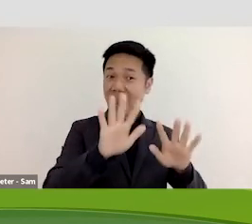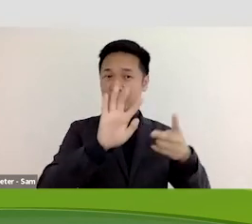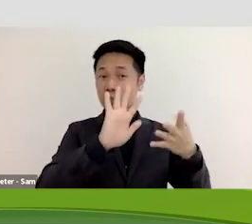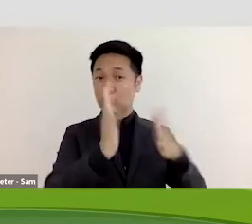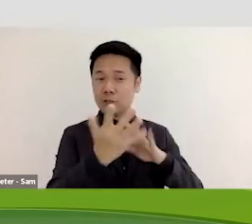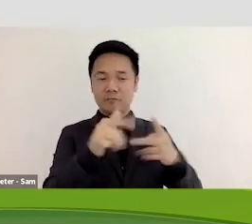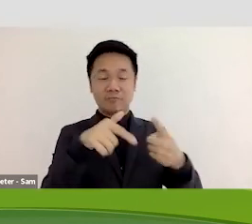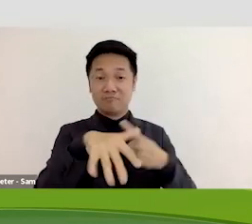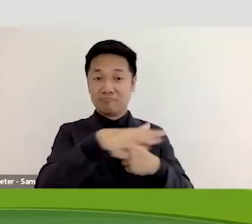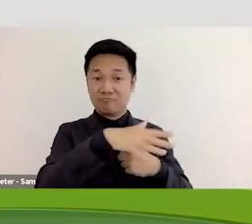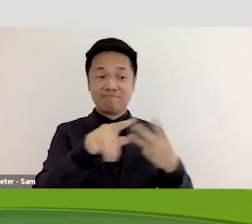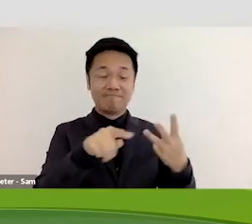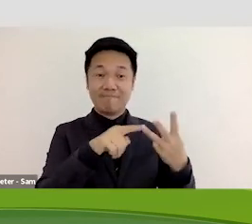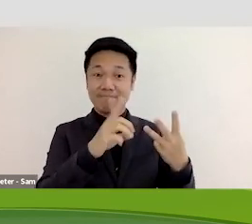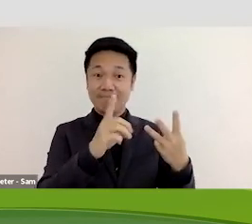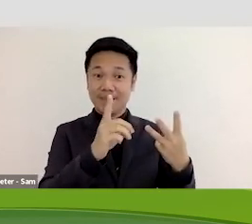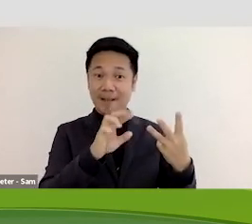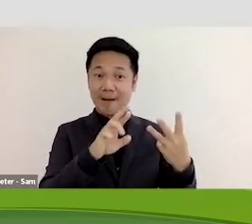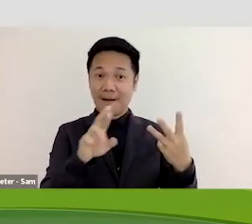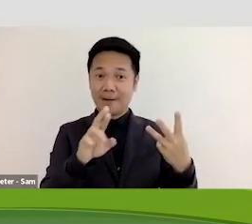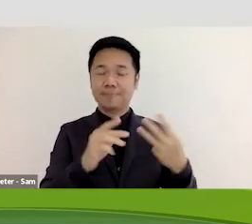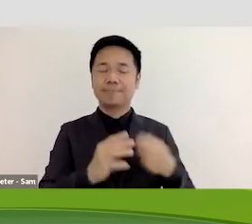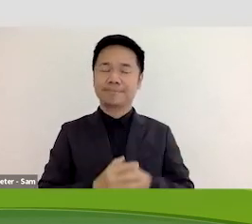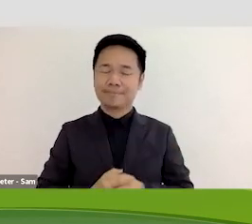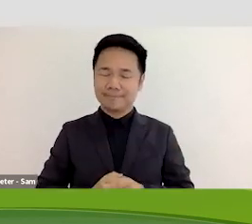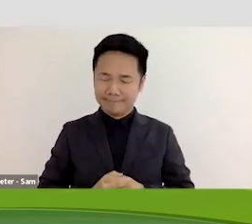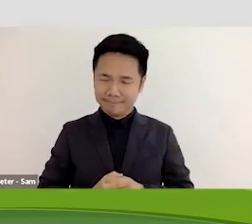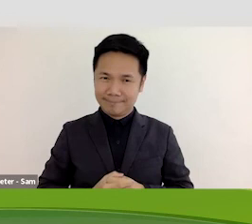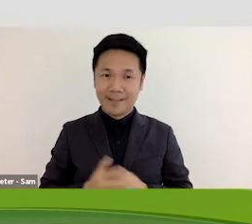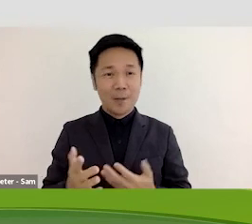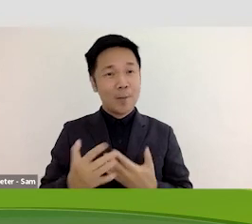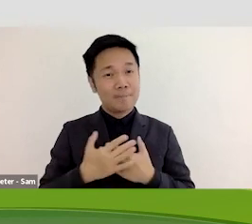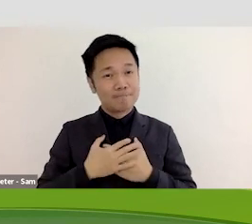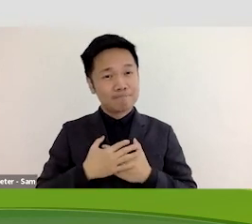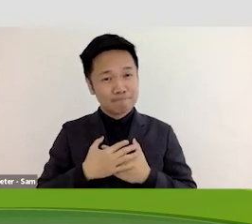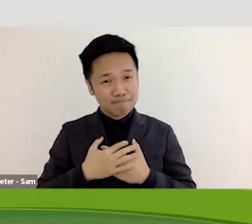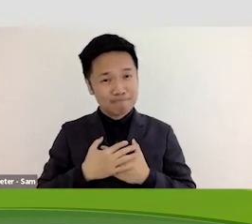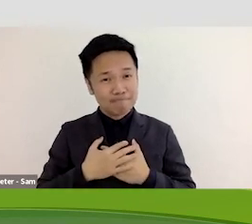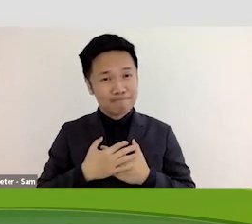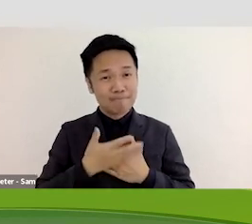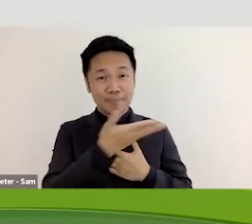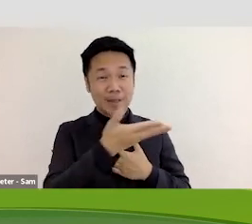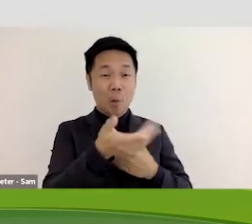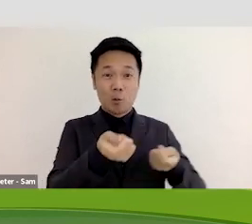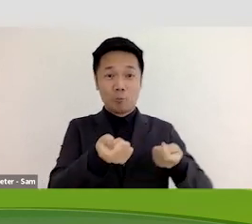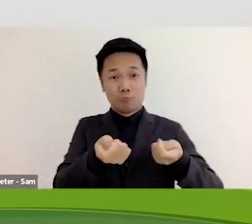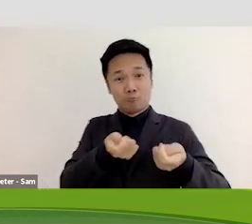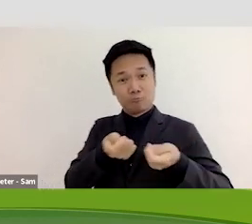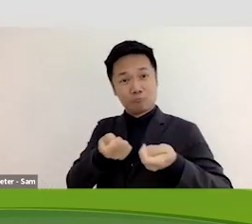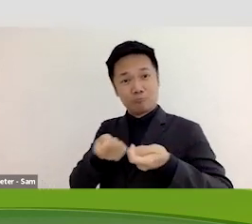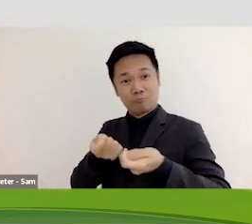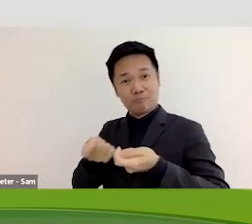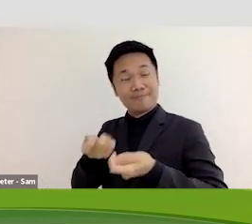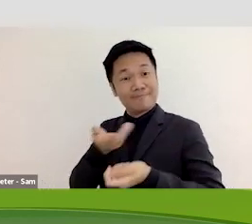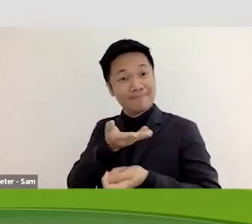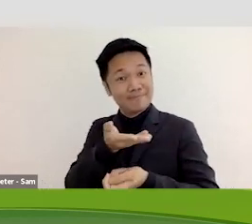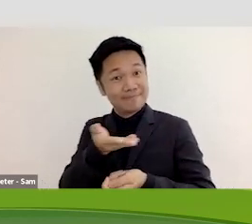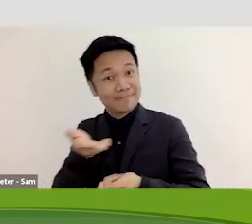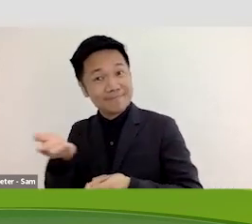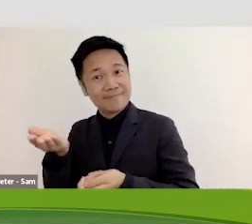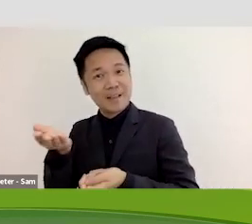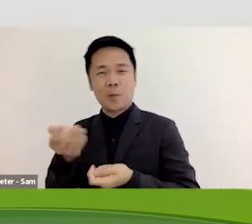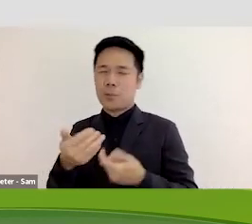programs. I would also like to extend our sincere thanks to the session moderators for facilitating these